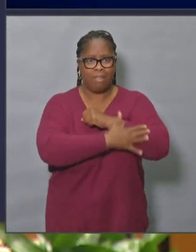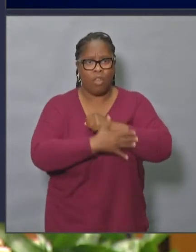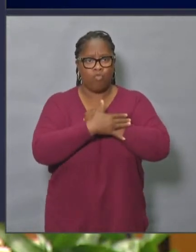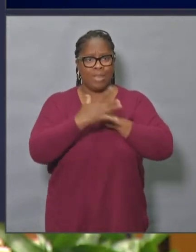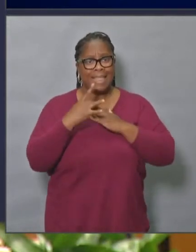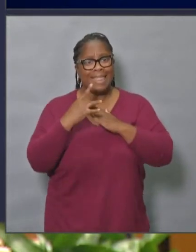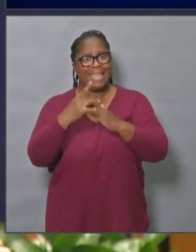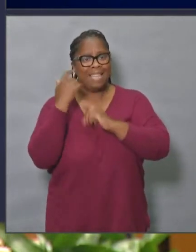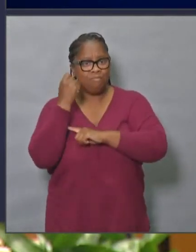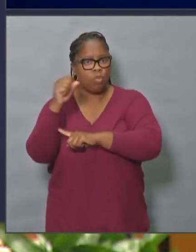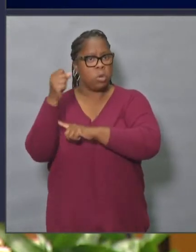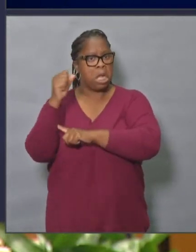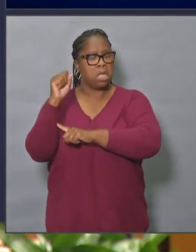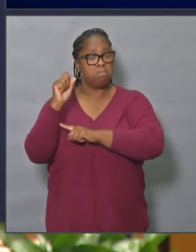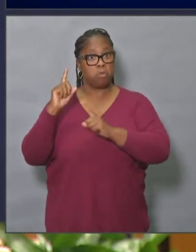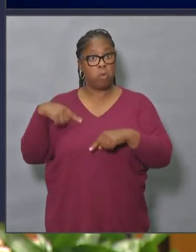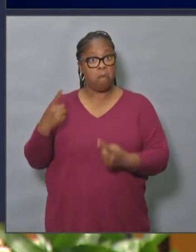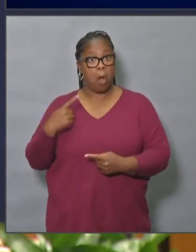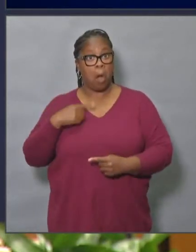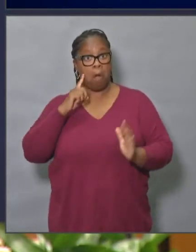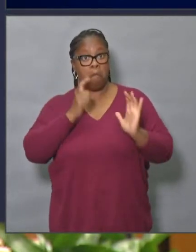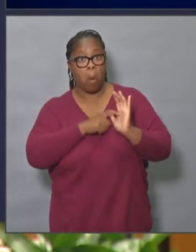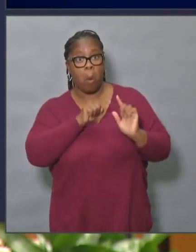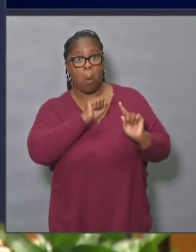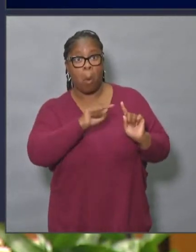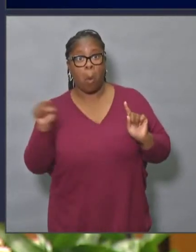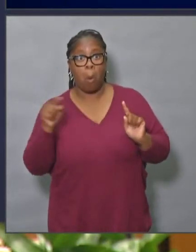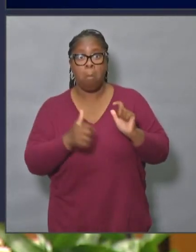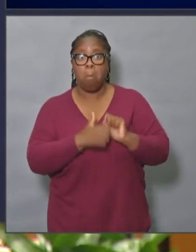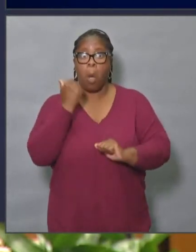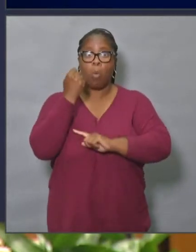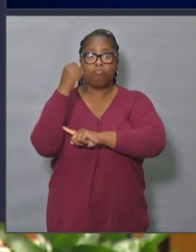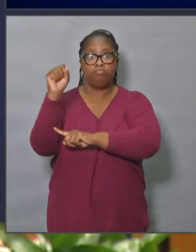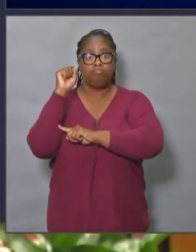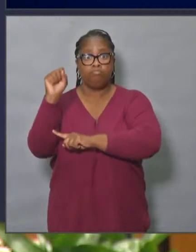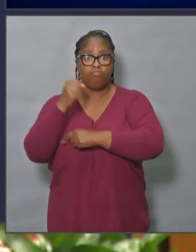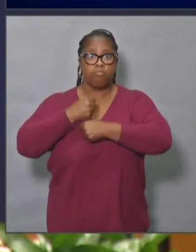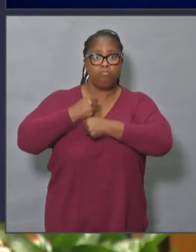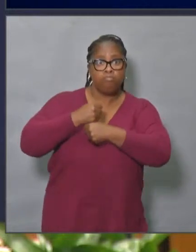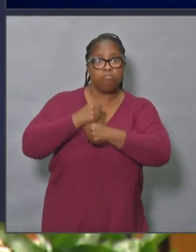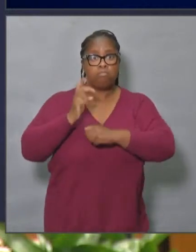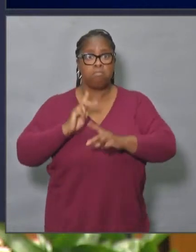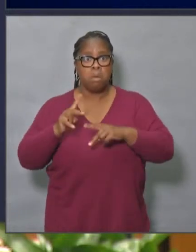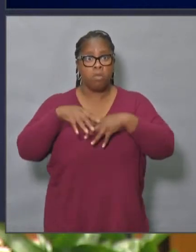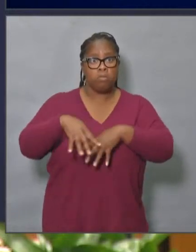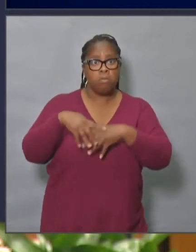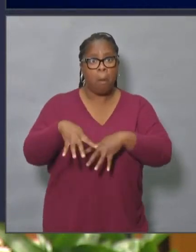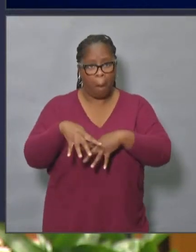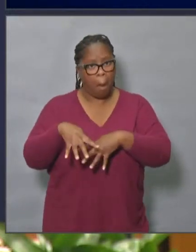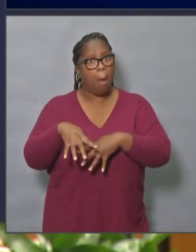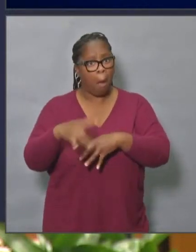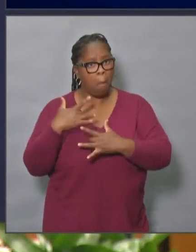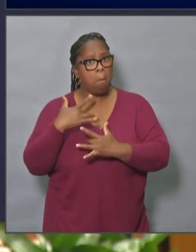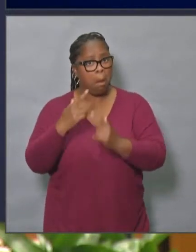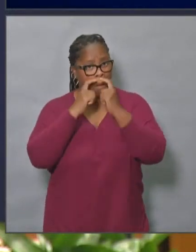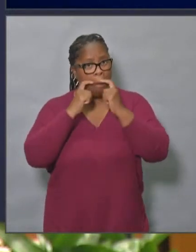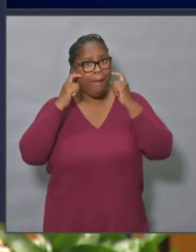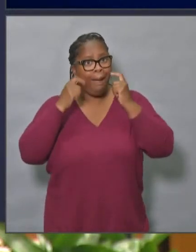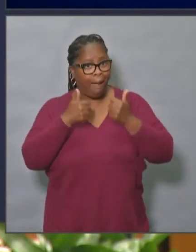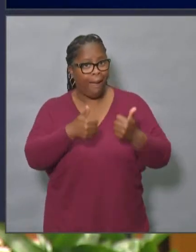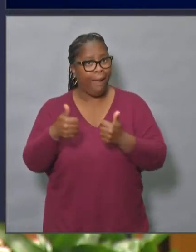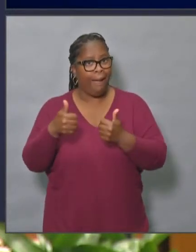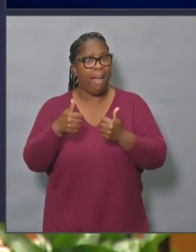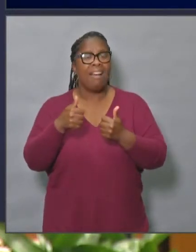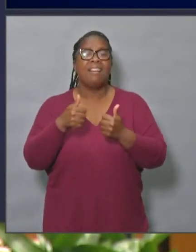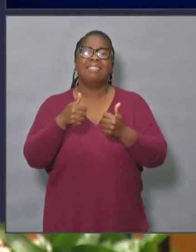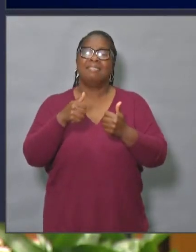majority of protesters are wearing face coverings. But please keep a physical distance when you're out and about. To